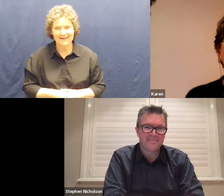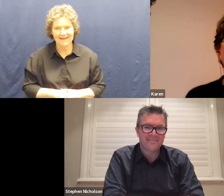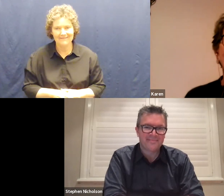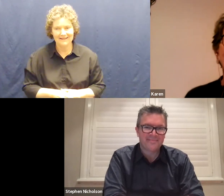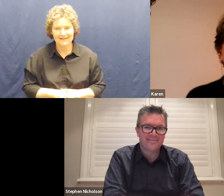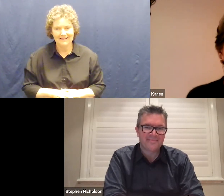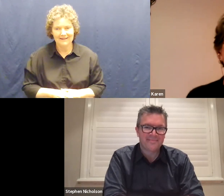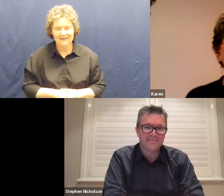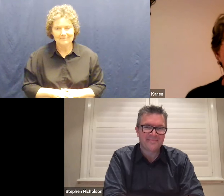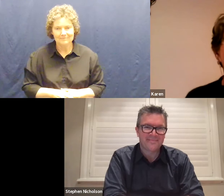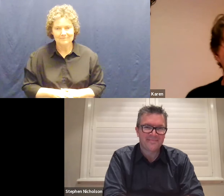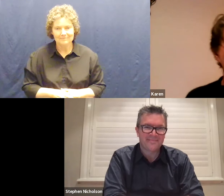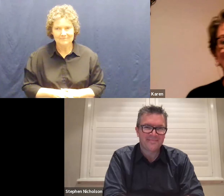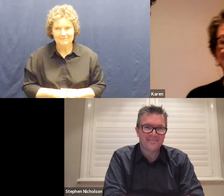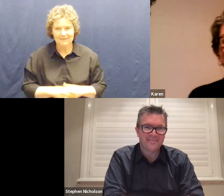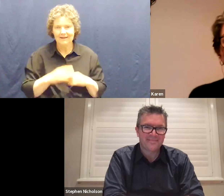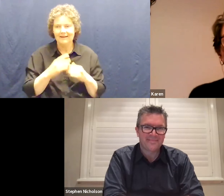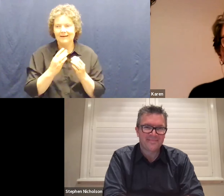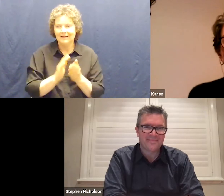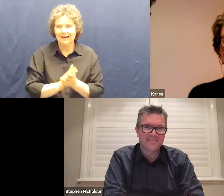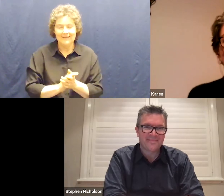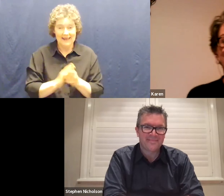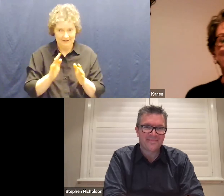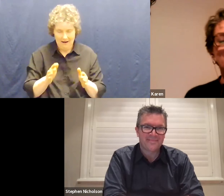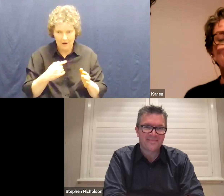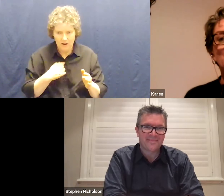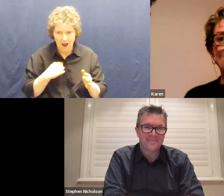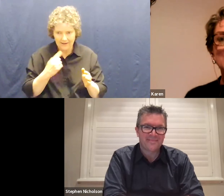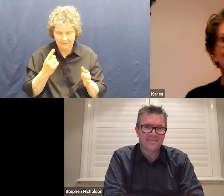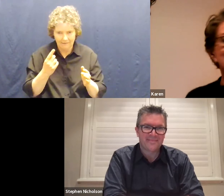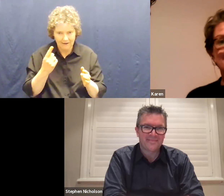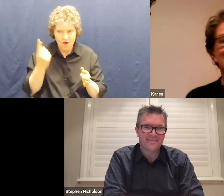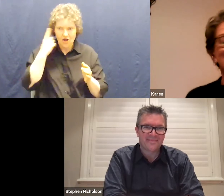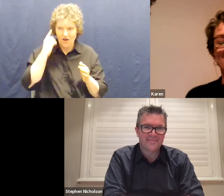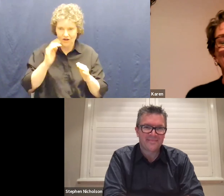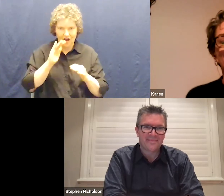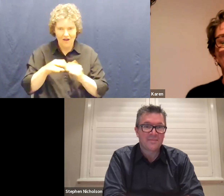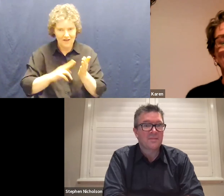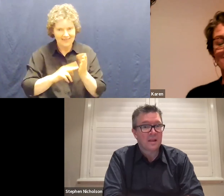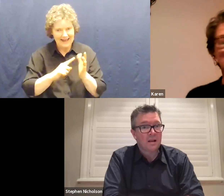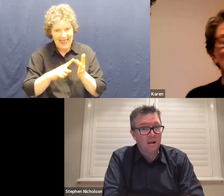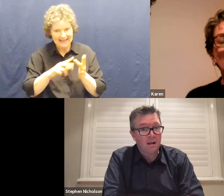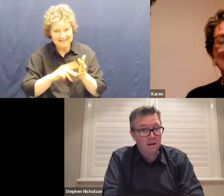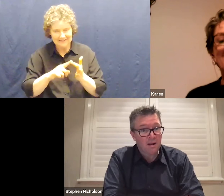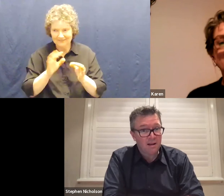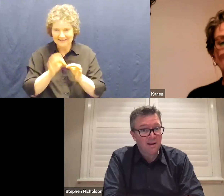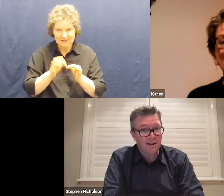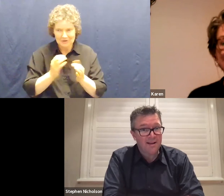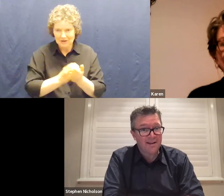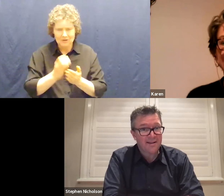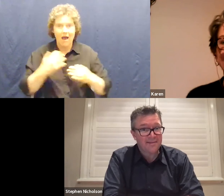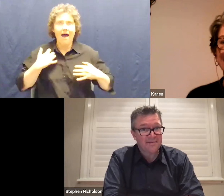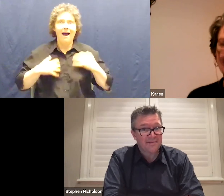And then once I heard about the native interpreting course, I was so eager to join